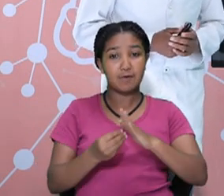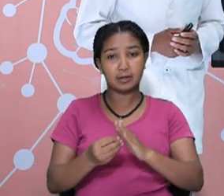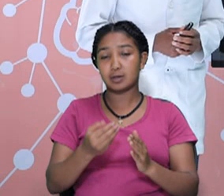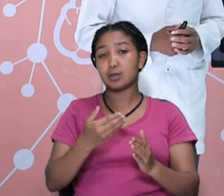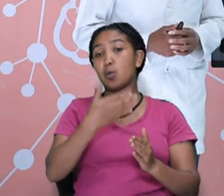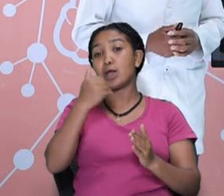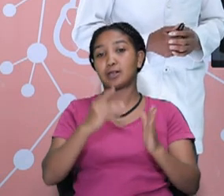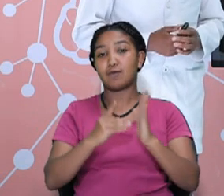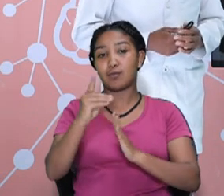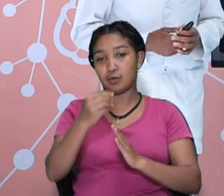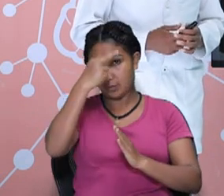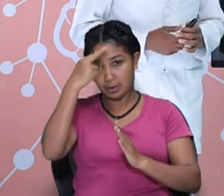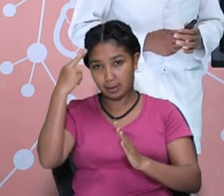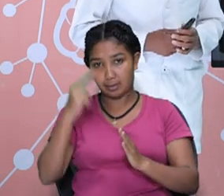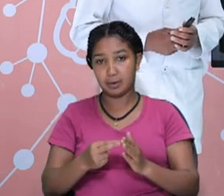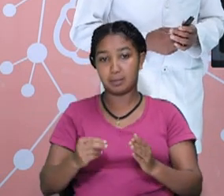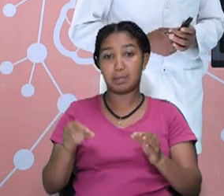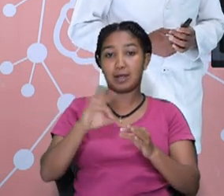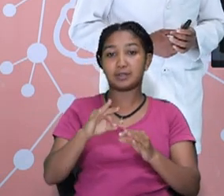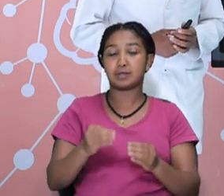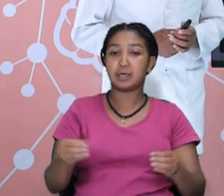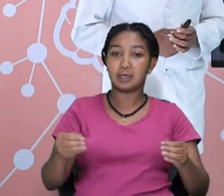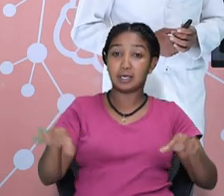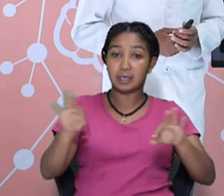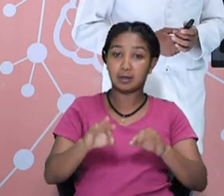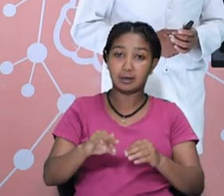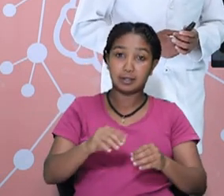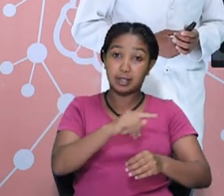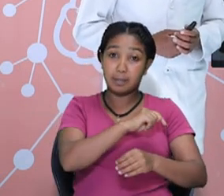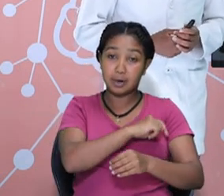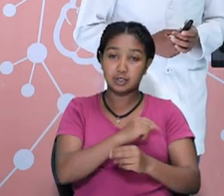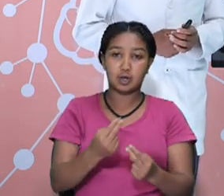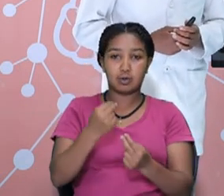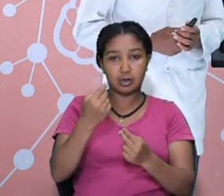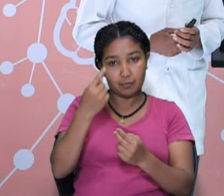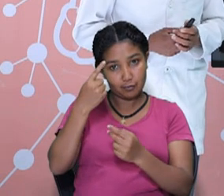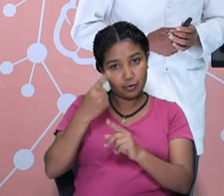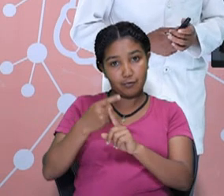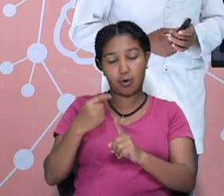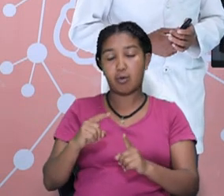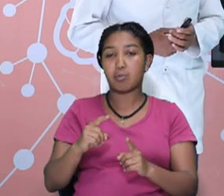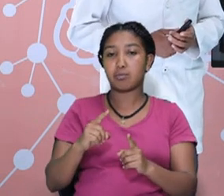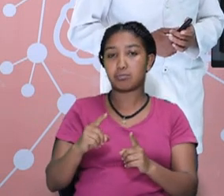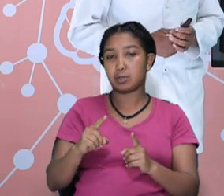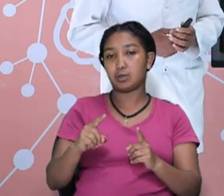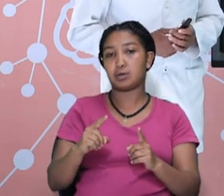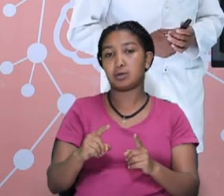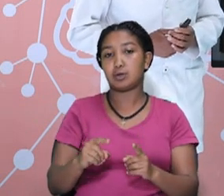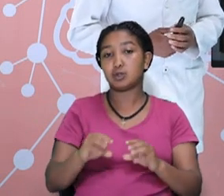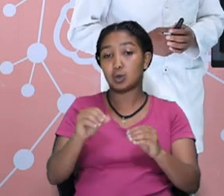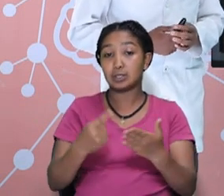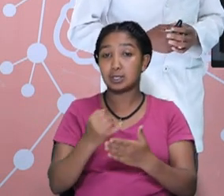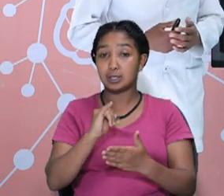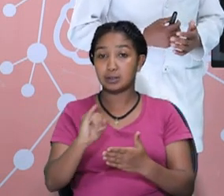well development. For example, plants need temperature, nutrients from the soil in order to grow well. So